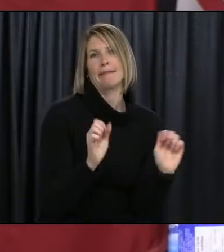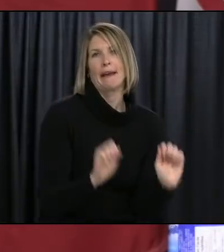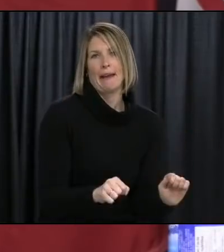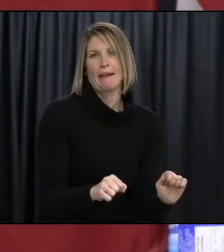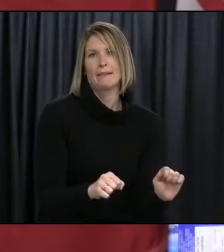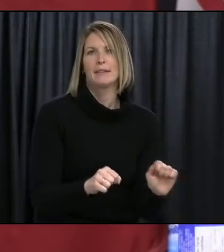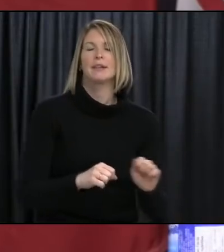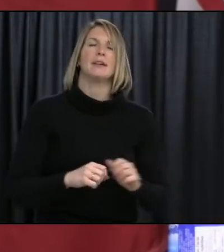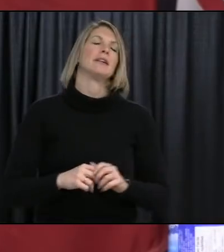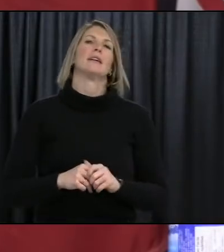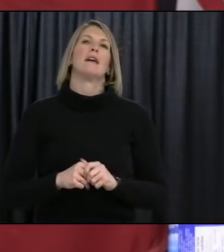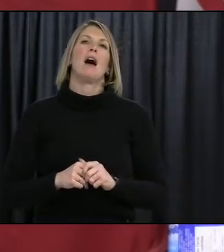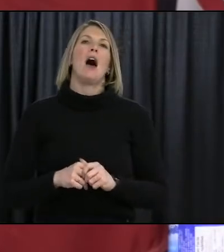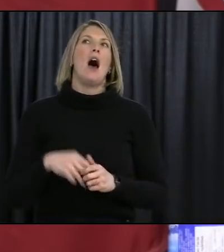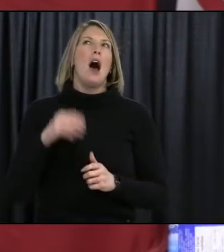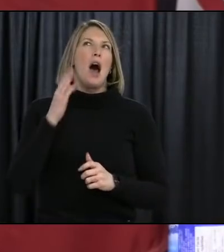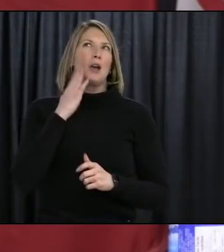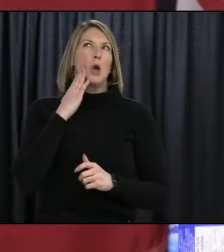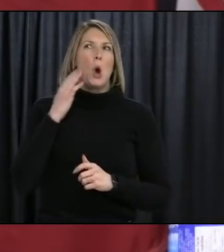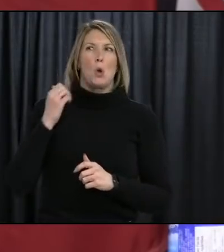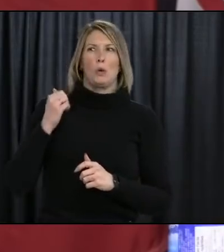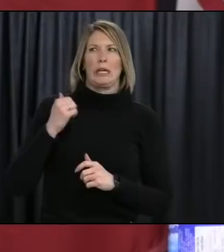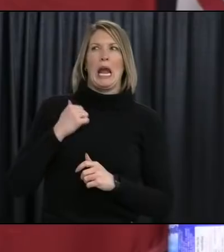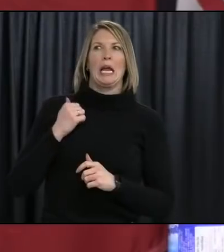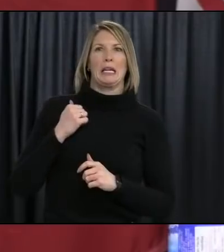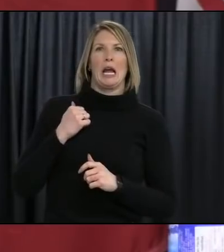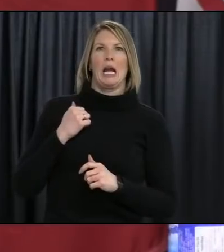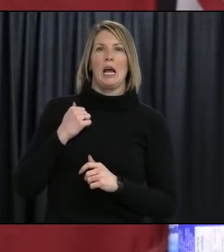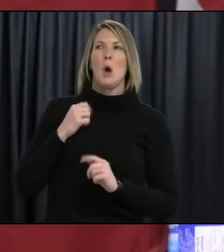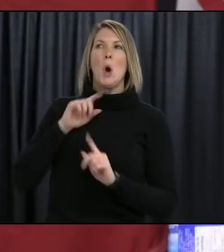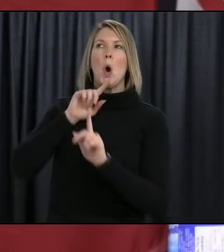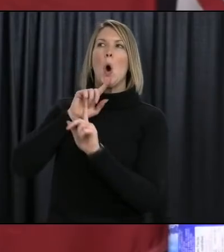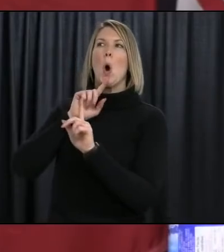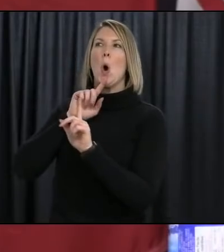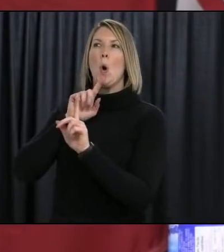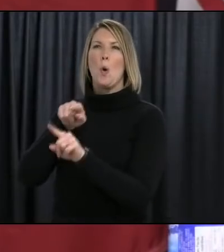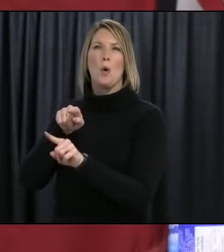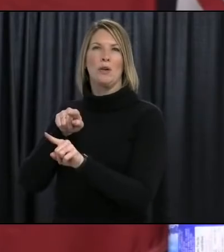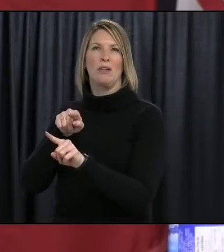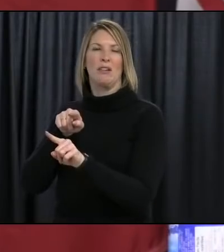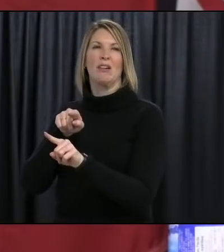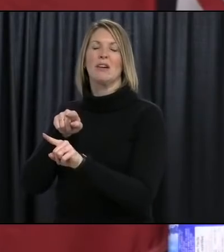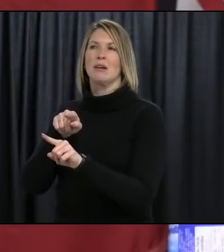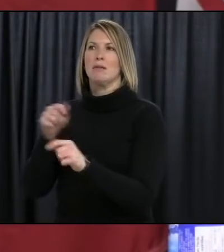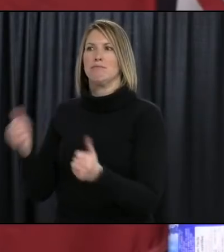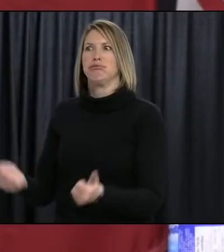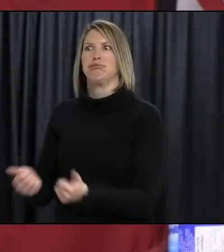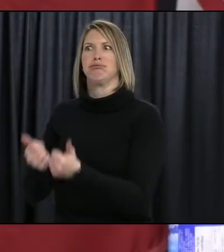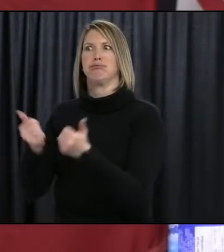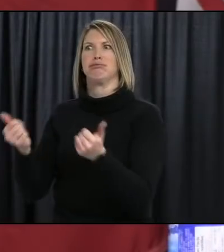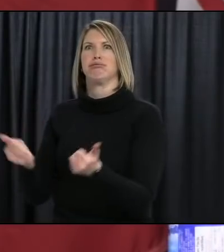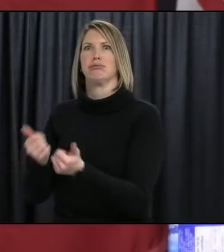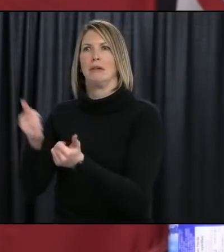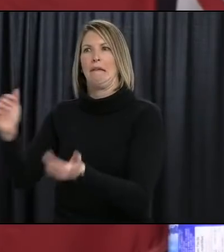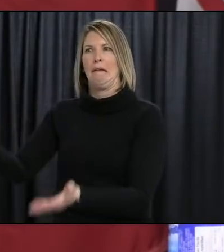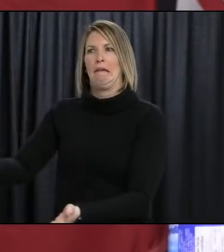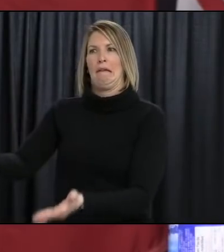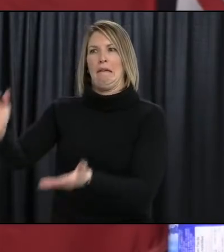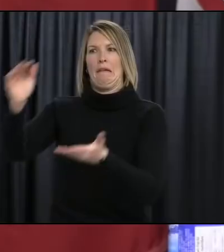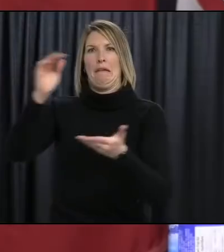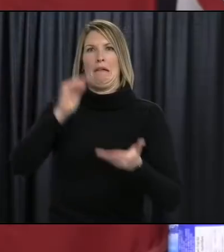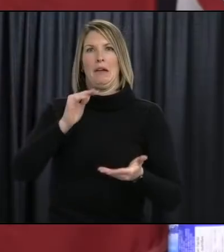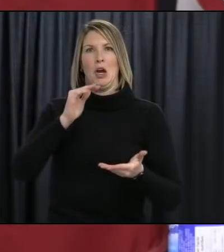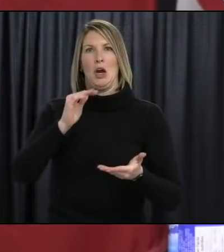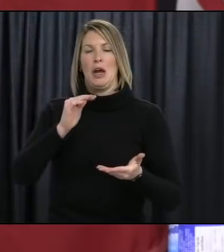has ordered somewhere in the region of 4 times the amount of doses that it would require to vaccinate every